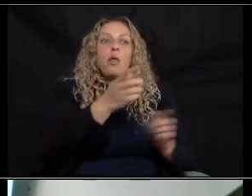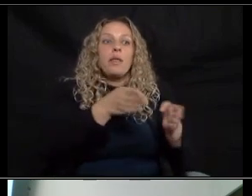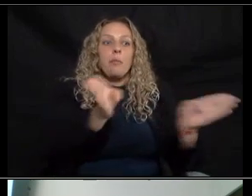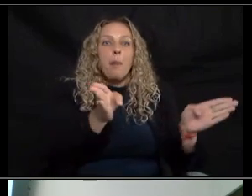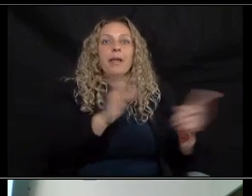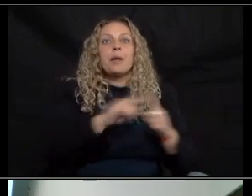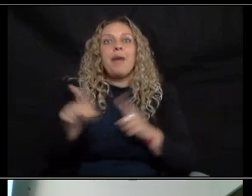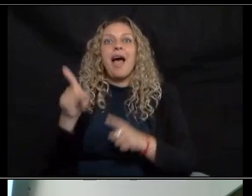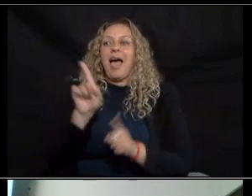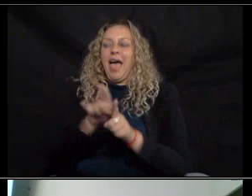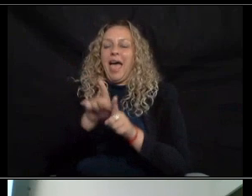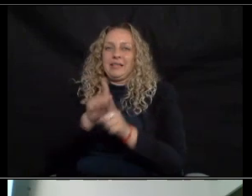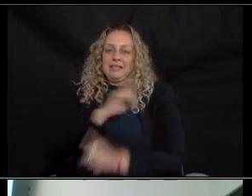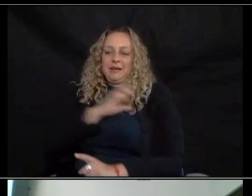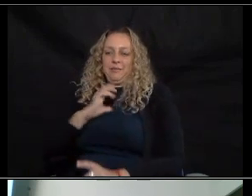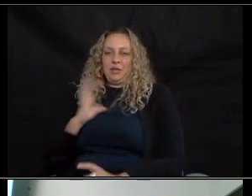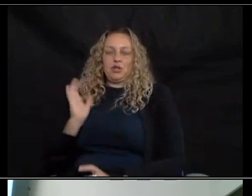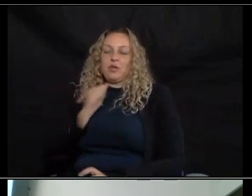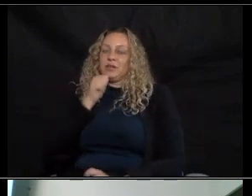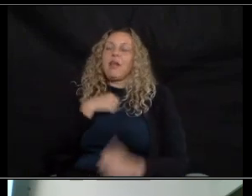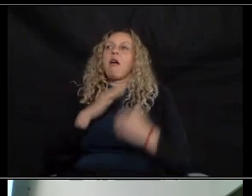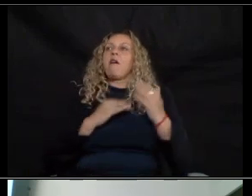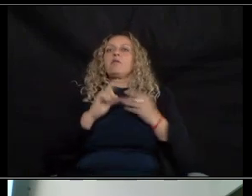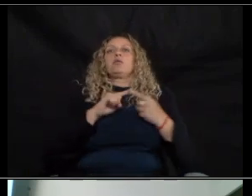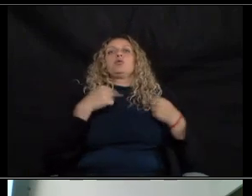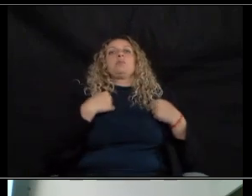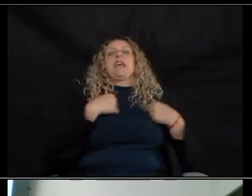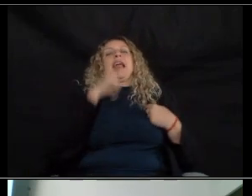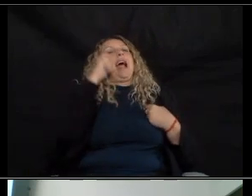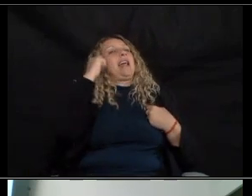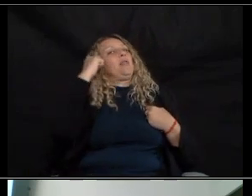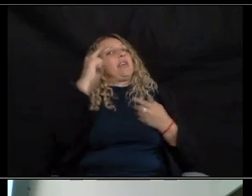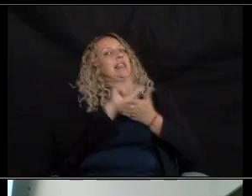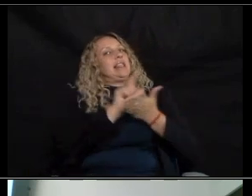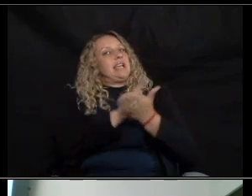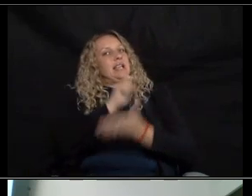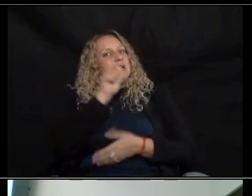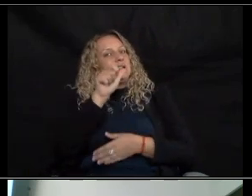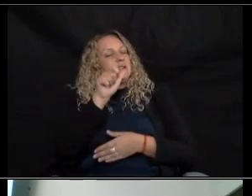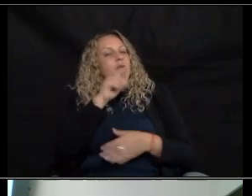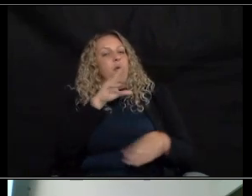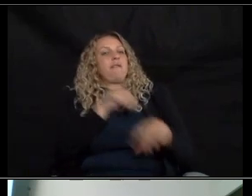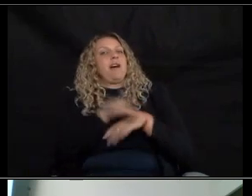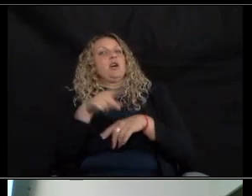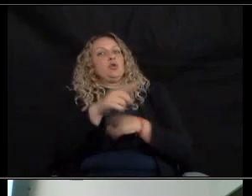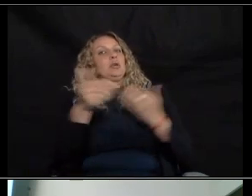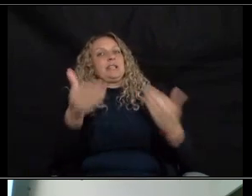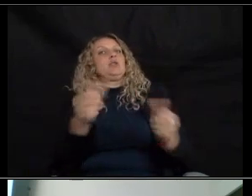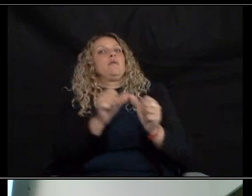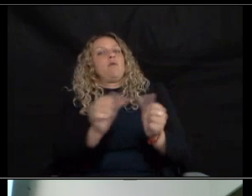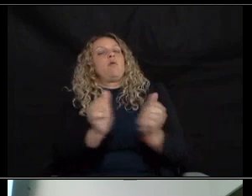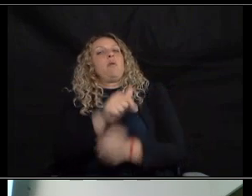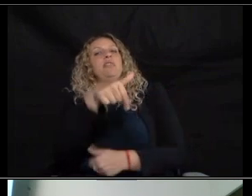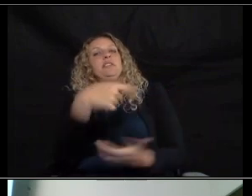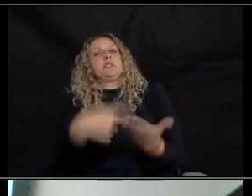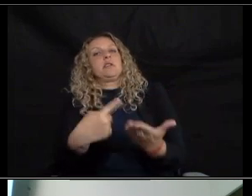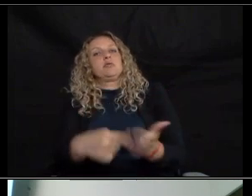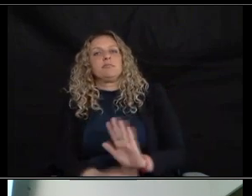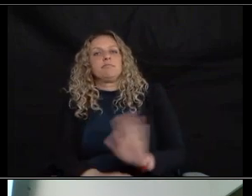body. This has become very uncomfortable to me, and I don't think legally it's advisable to continue forward in this